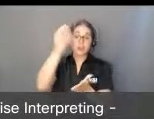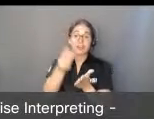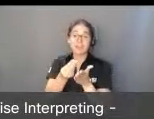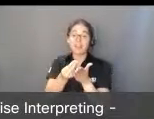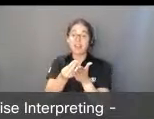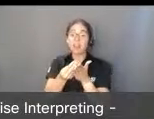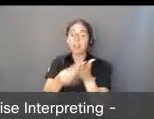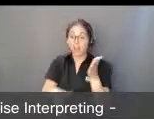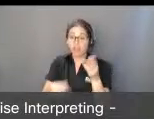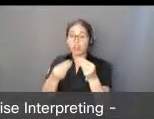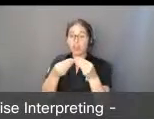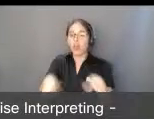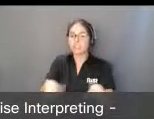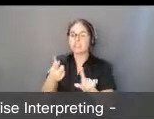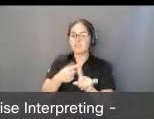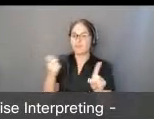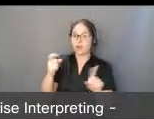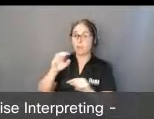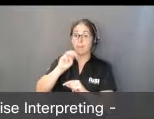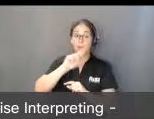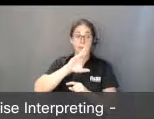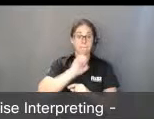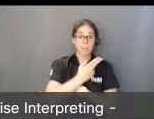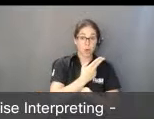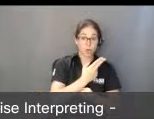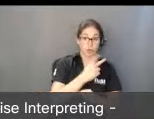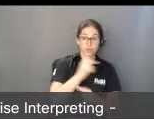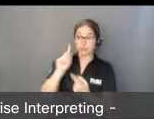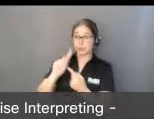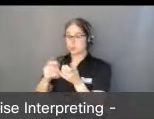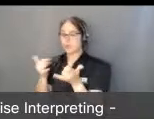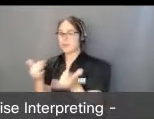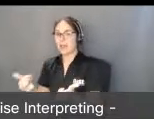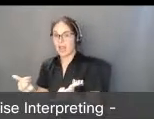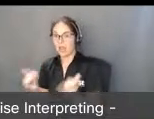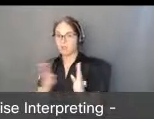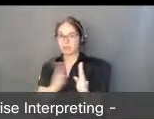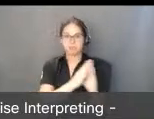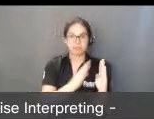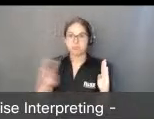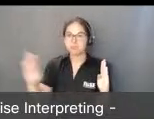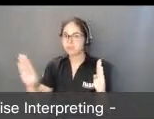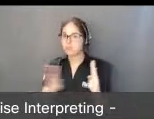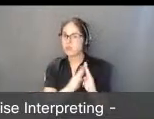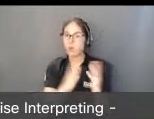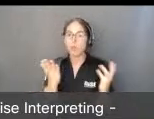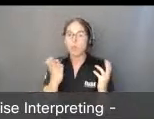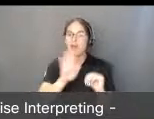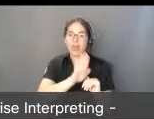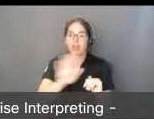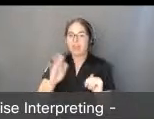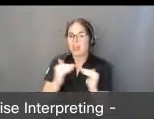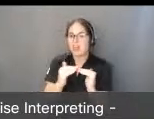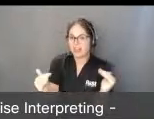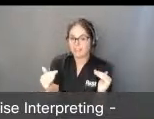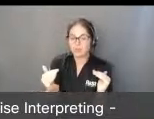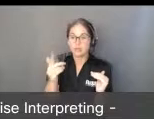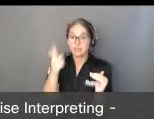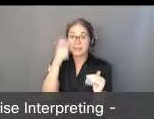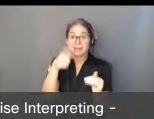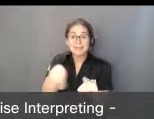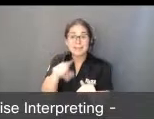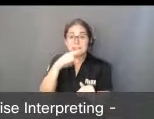and where they're at now. They're showing up on our you know, on our screen, and we have to quickly,